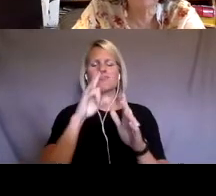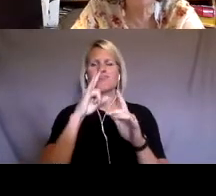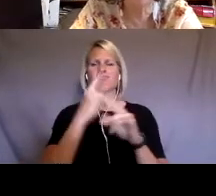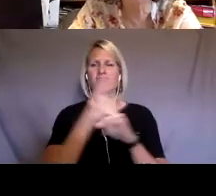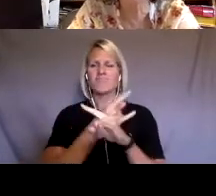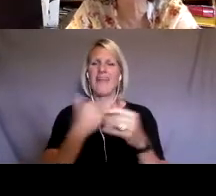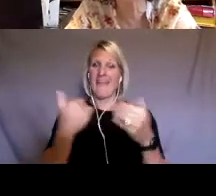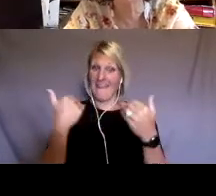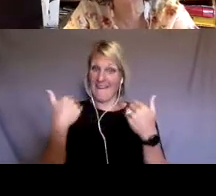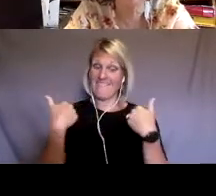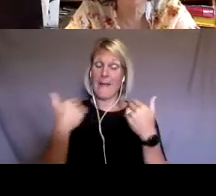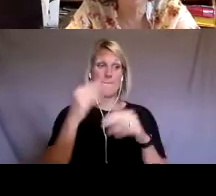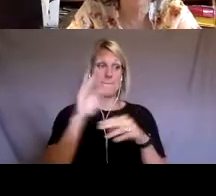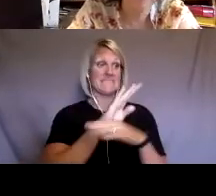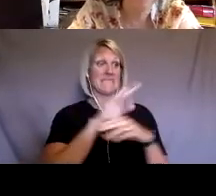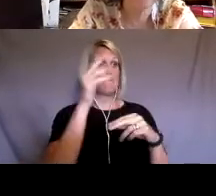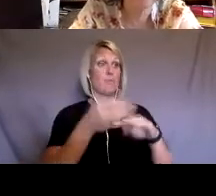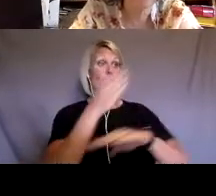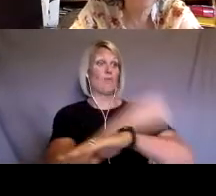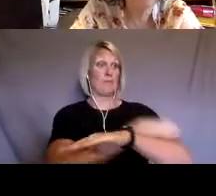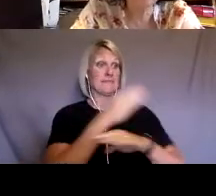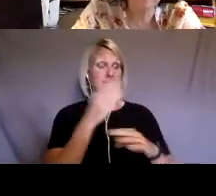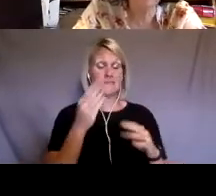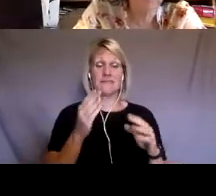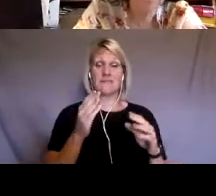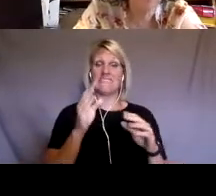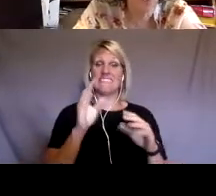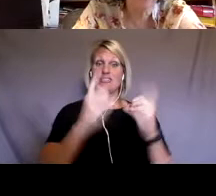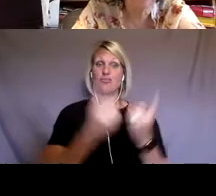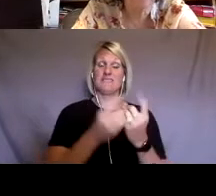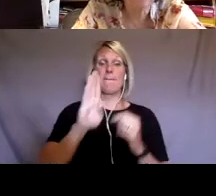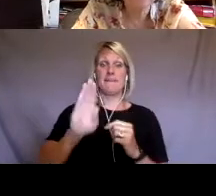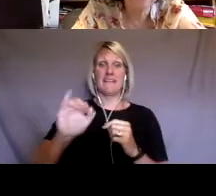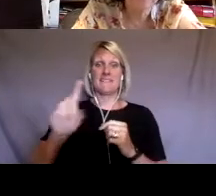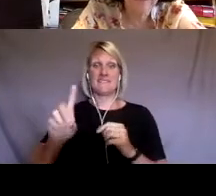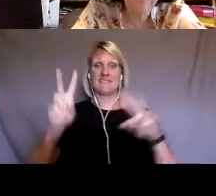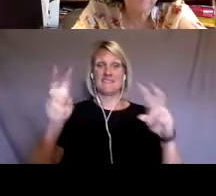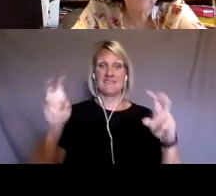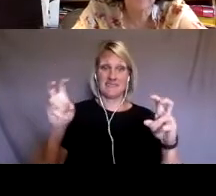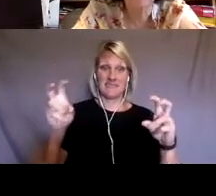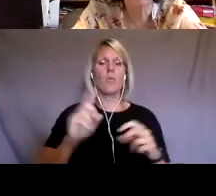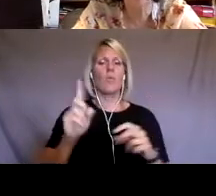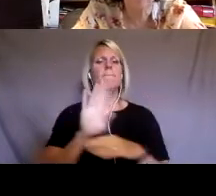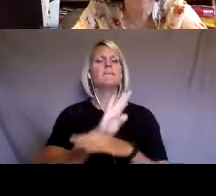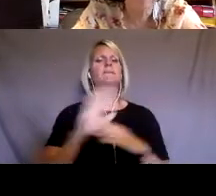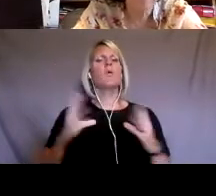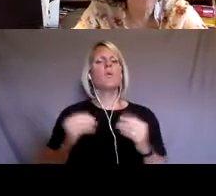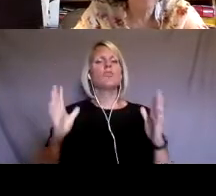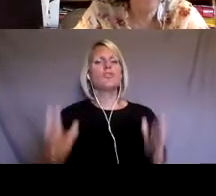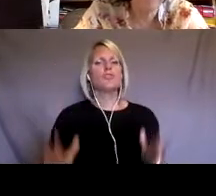improvement districts, the so-called BIDs, in which business owners tax themselves to